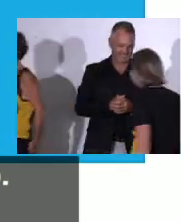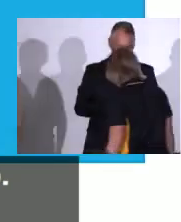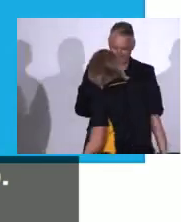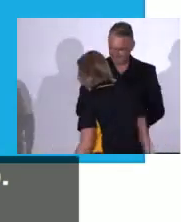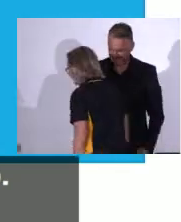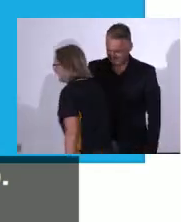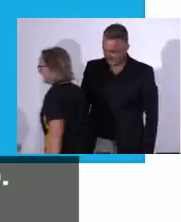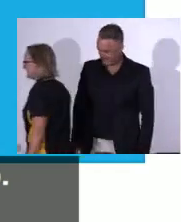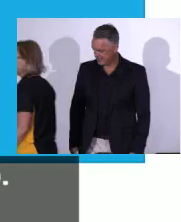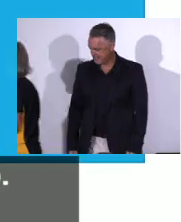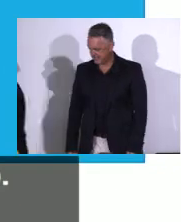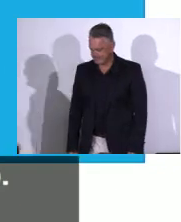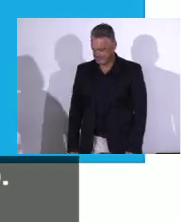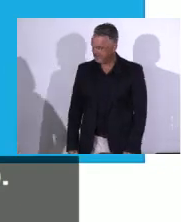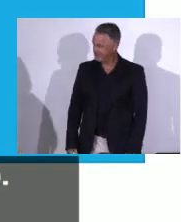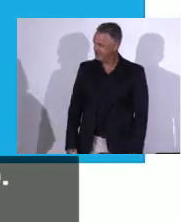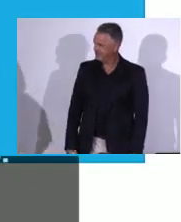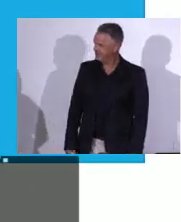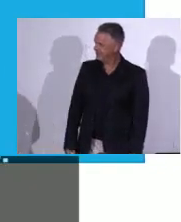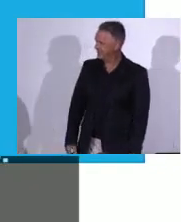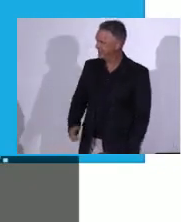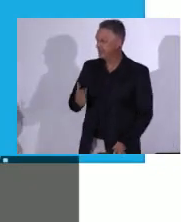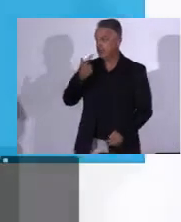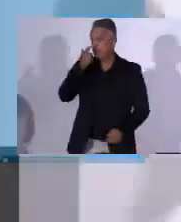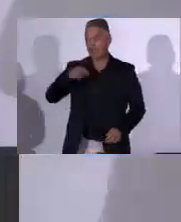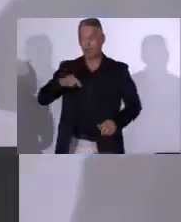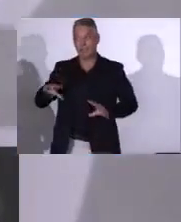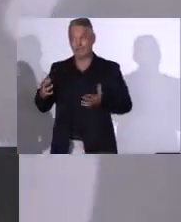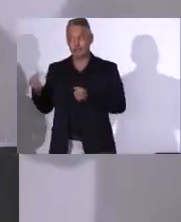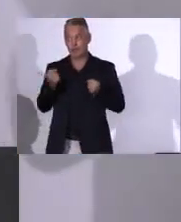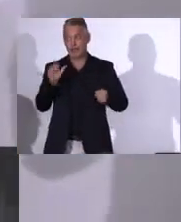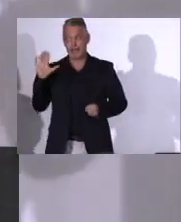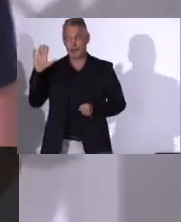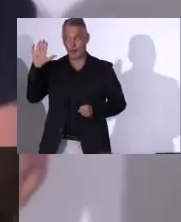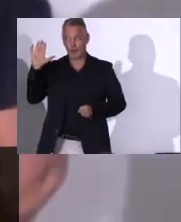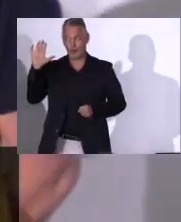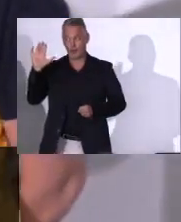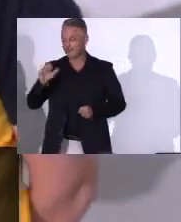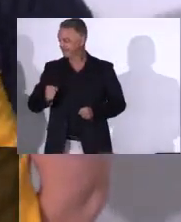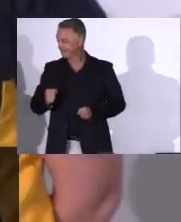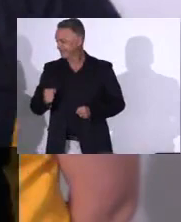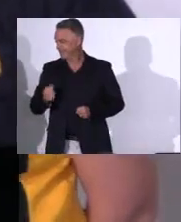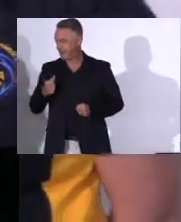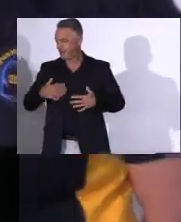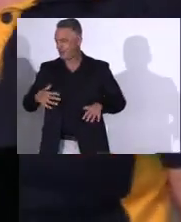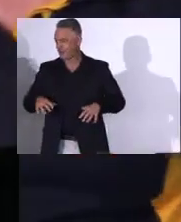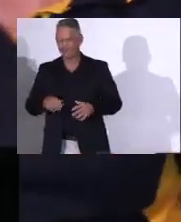Thank you. Just lucky we didn't bring a netball. Just press forward. No